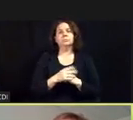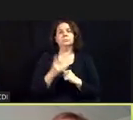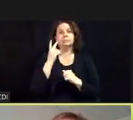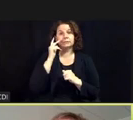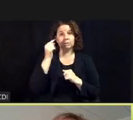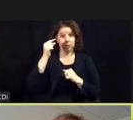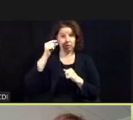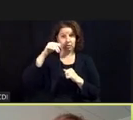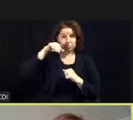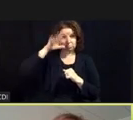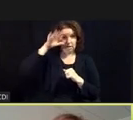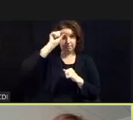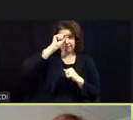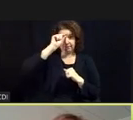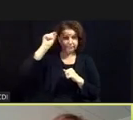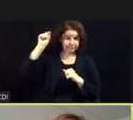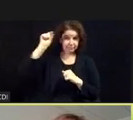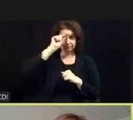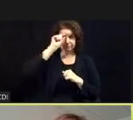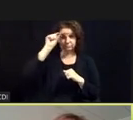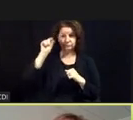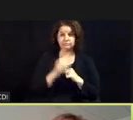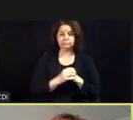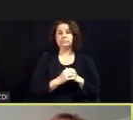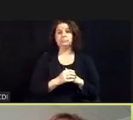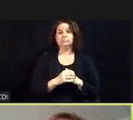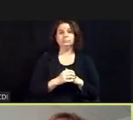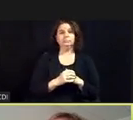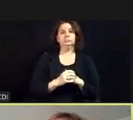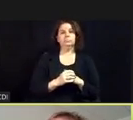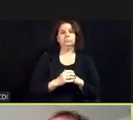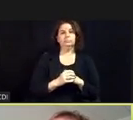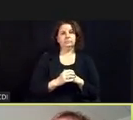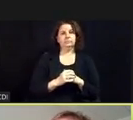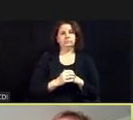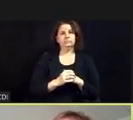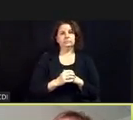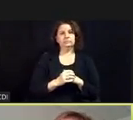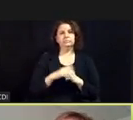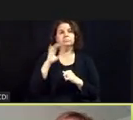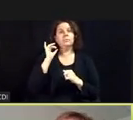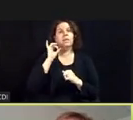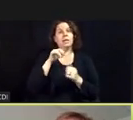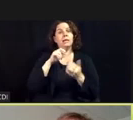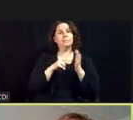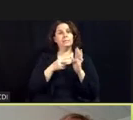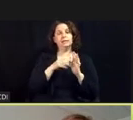those columns, it corresponds to individuals who are age 65 or greater.